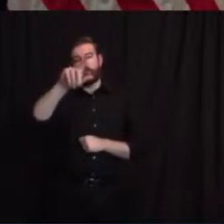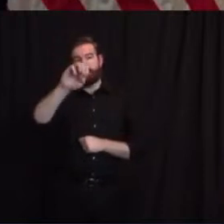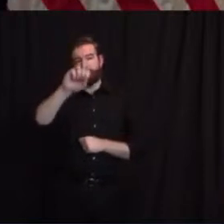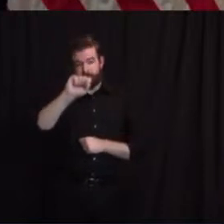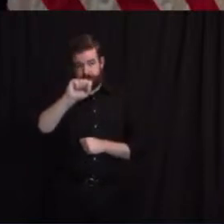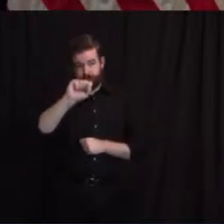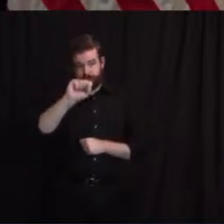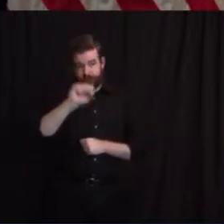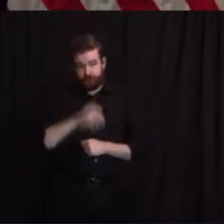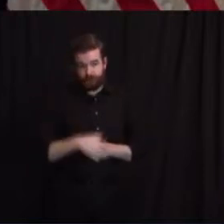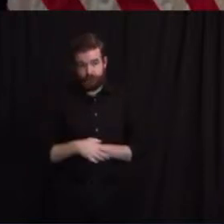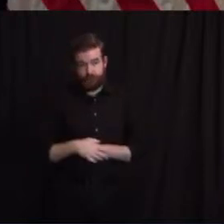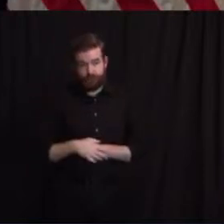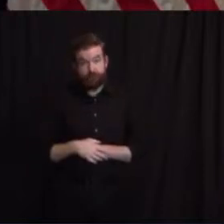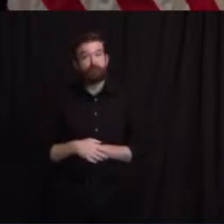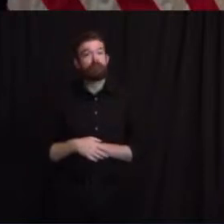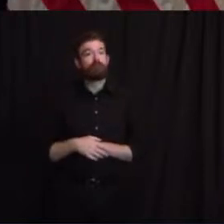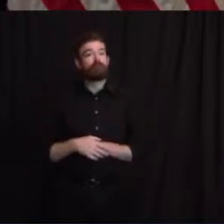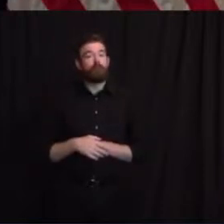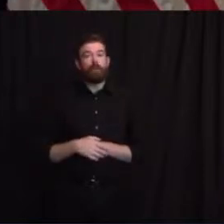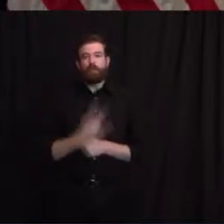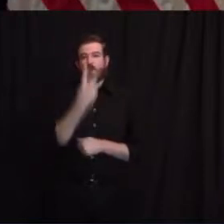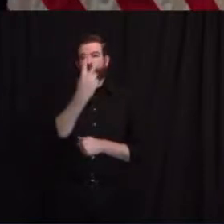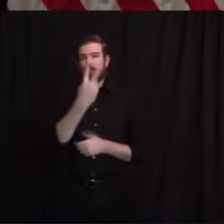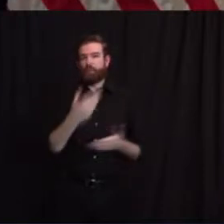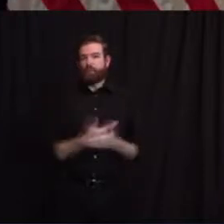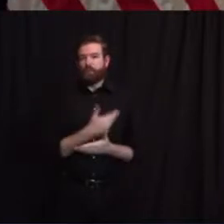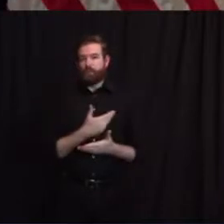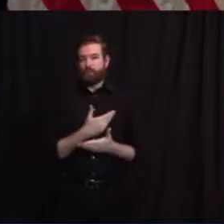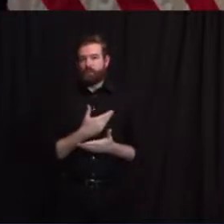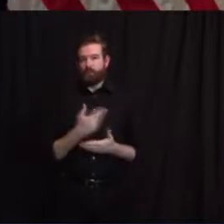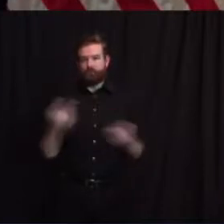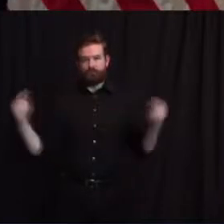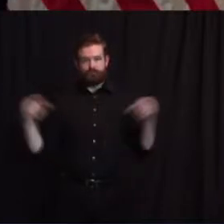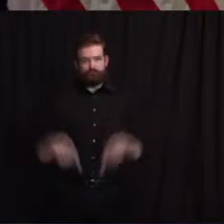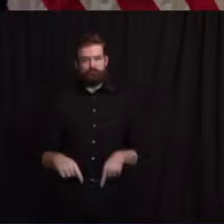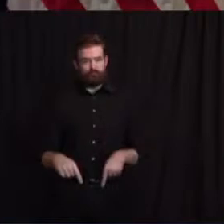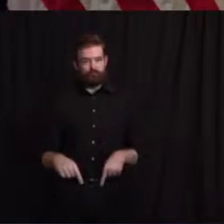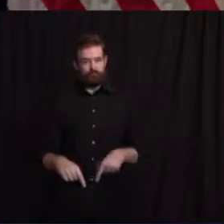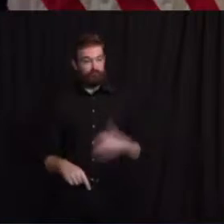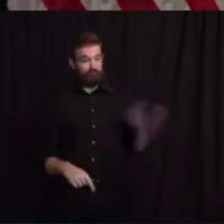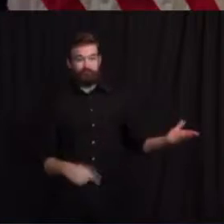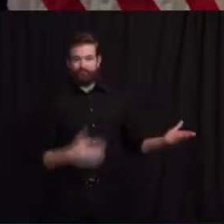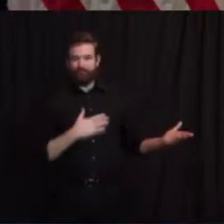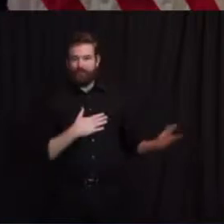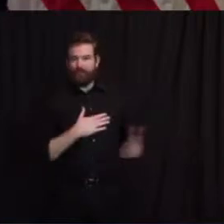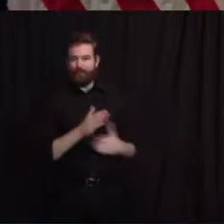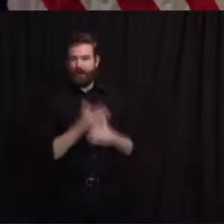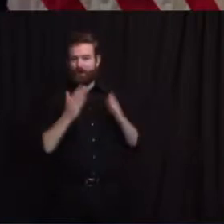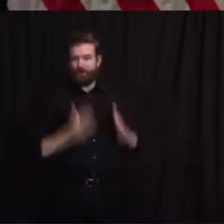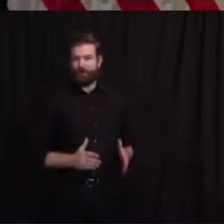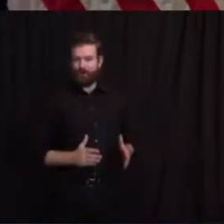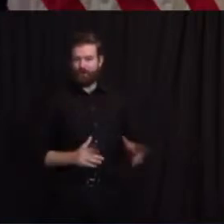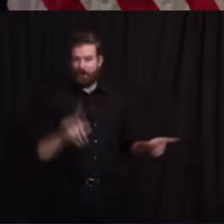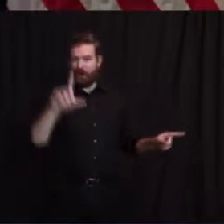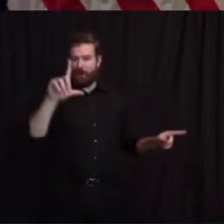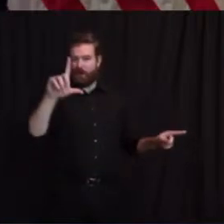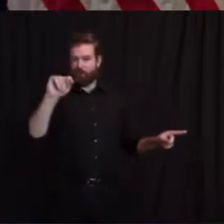on my left, Lieutenant Governor Sheila Oliver. It's an honor to have you back, Sheila. And I think today she's largely wearing